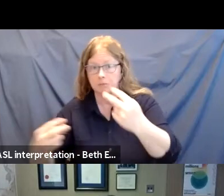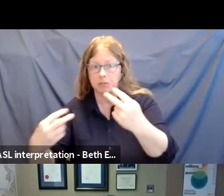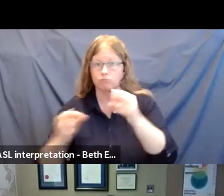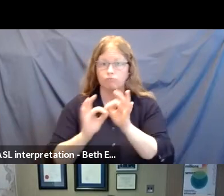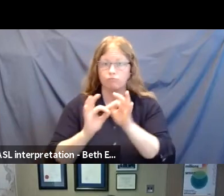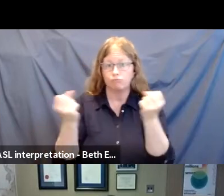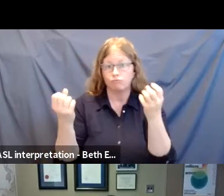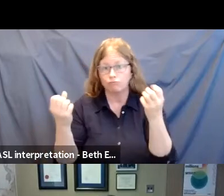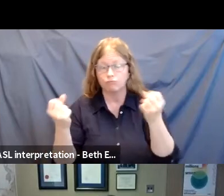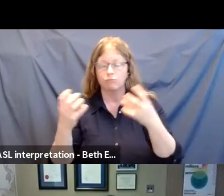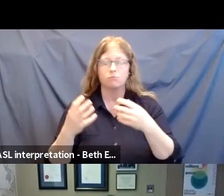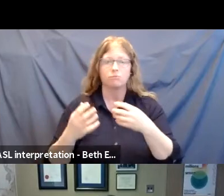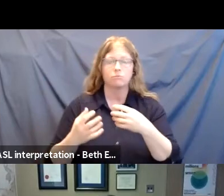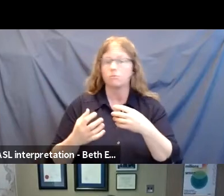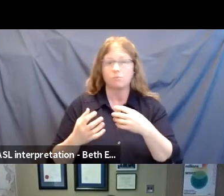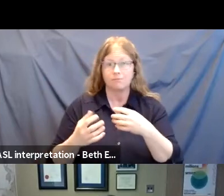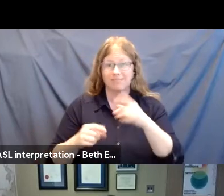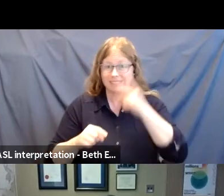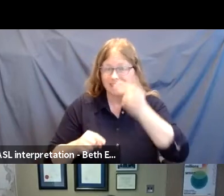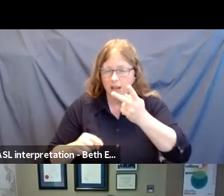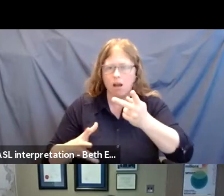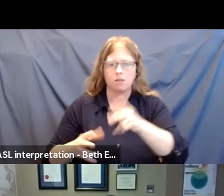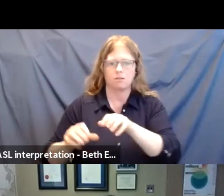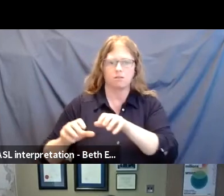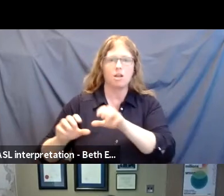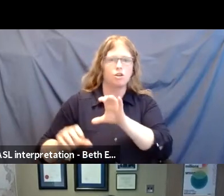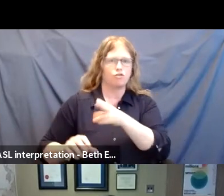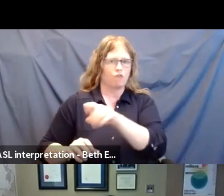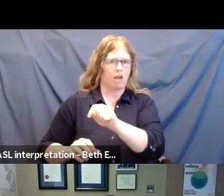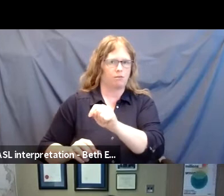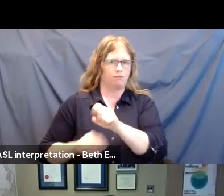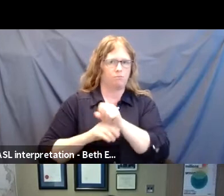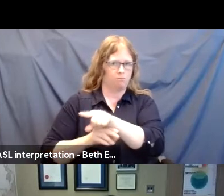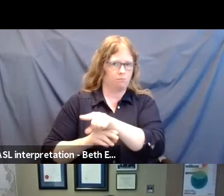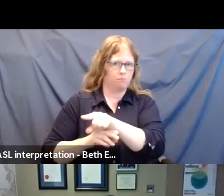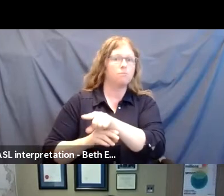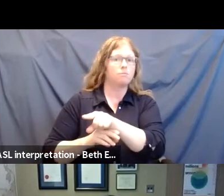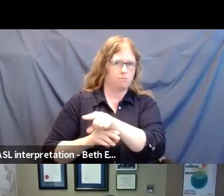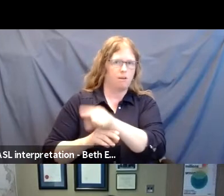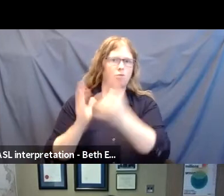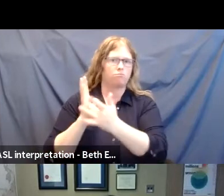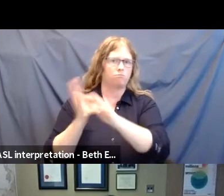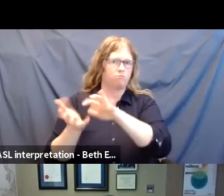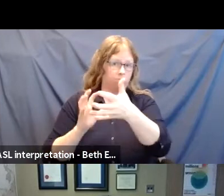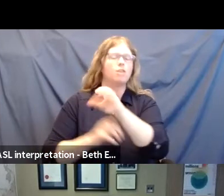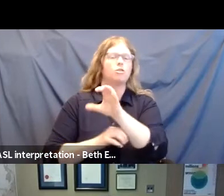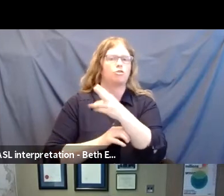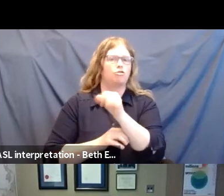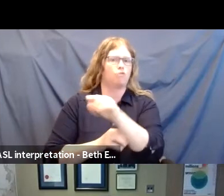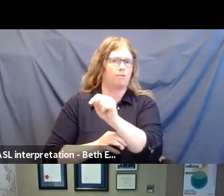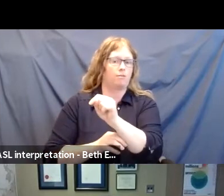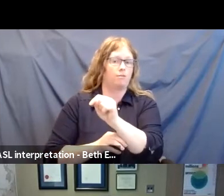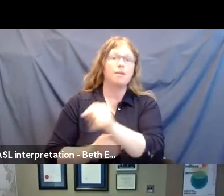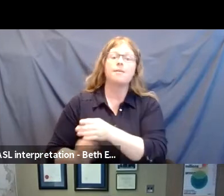ASL translators, please send us a note in the chat box, and we will address it. For